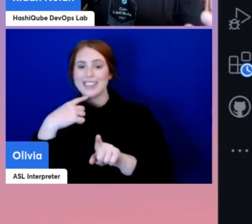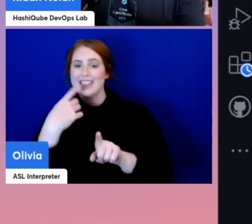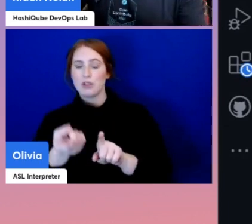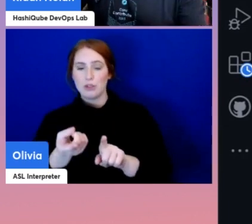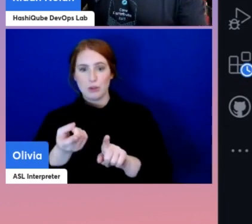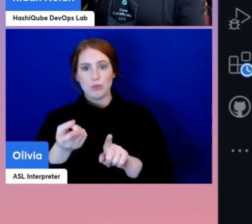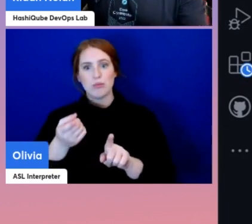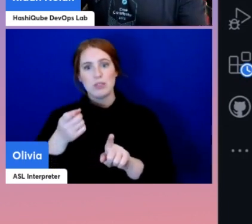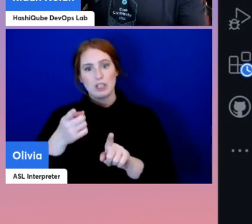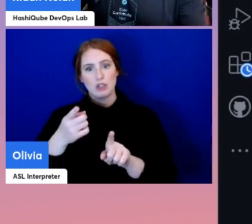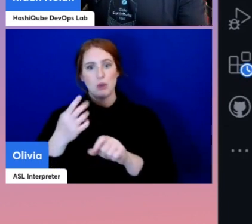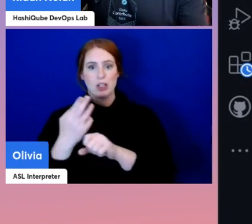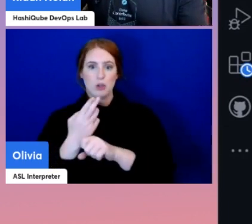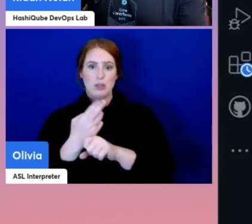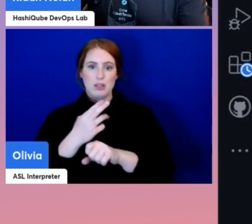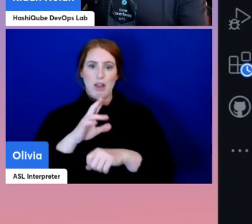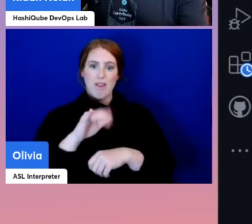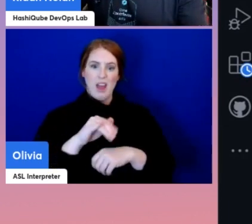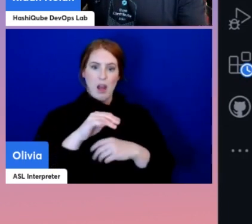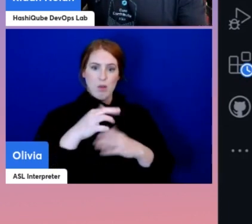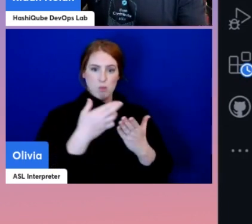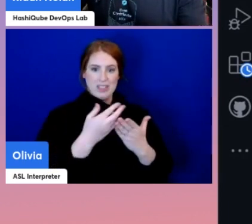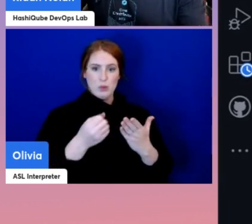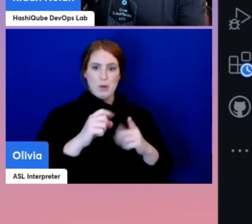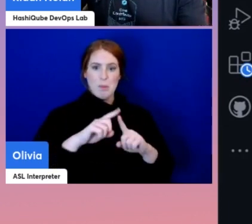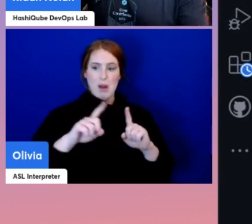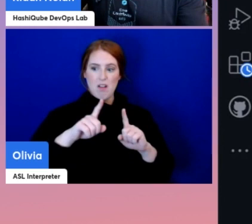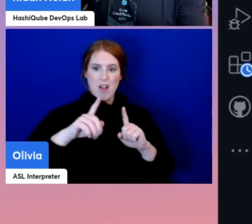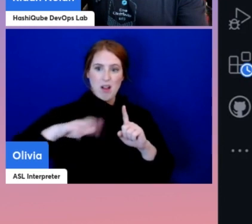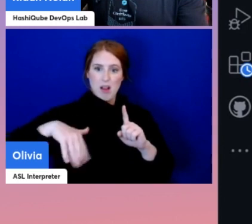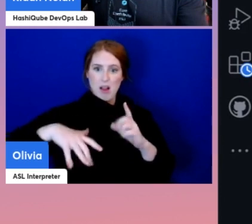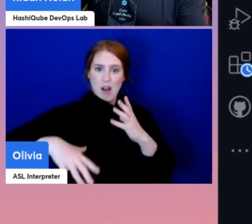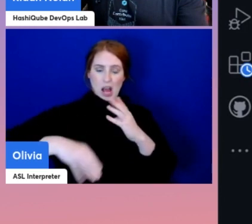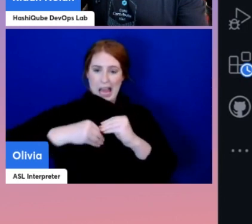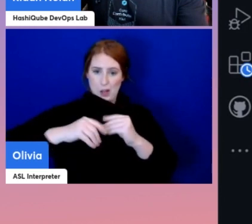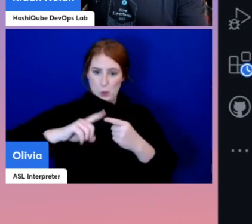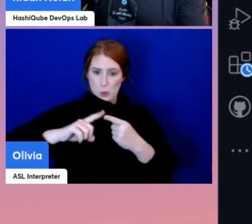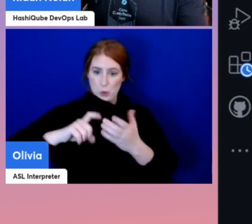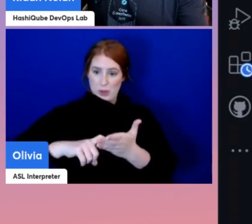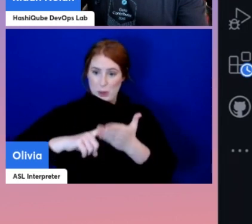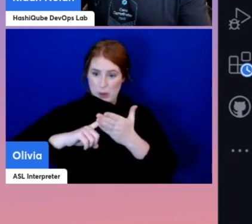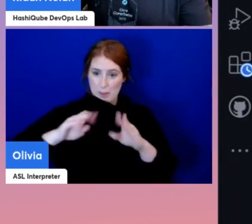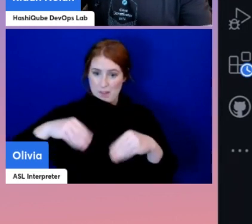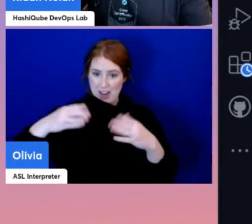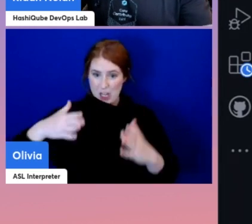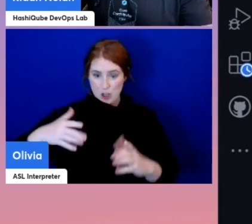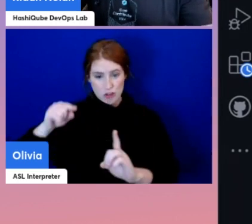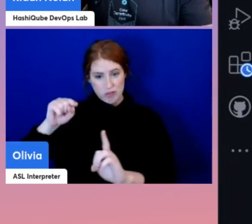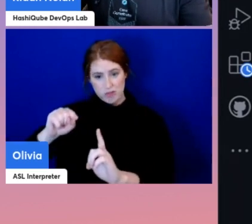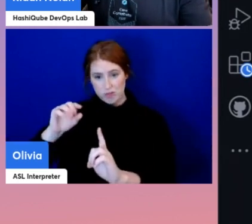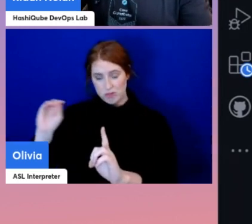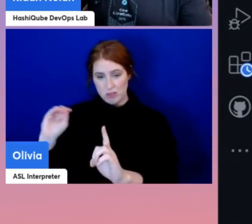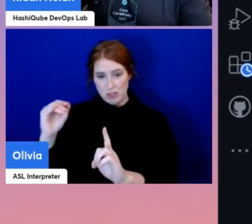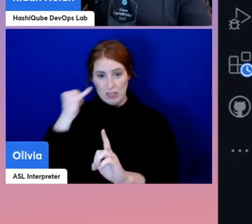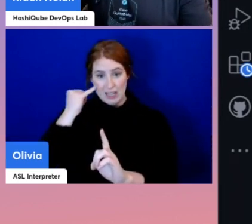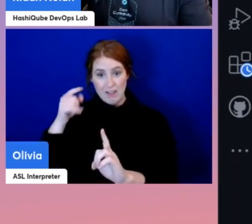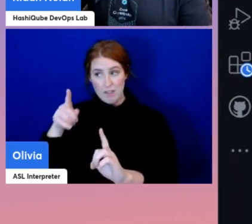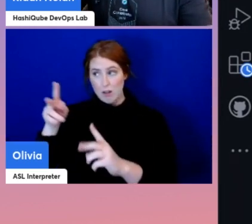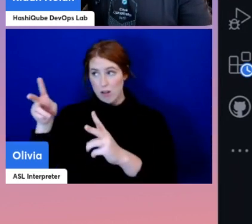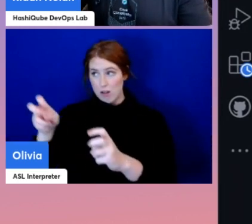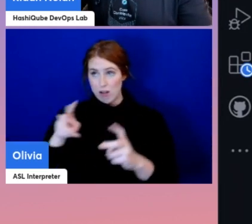using null resource, but you have not added this in the required providers. So if we add this over here,